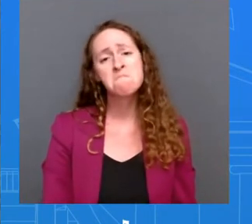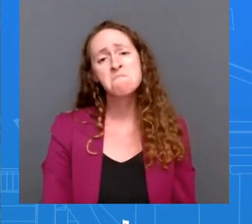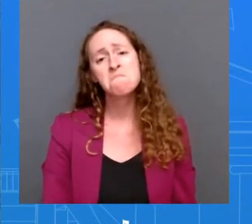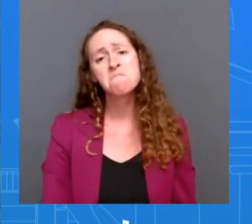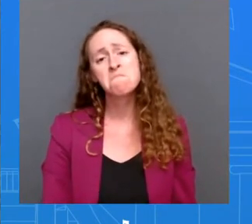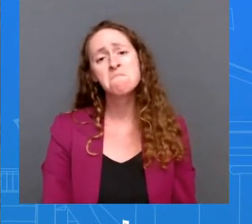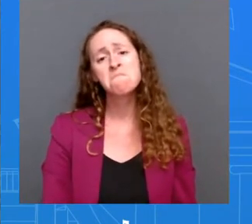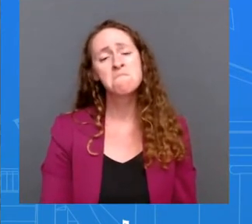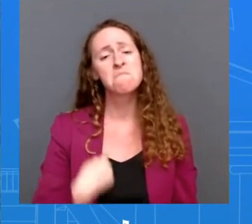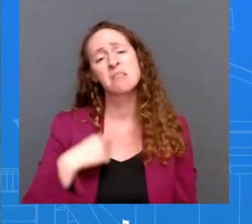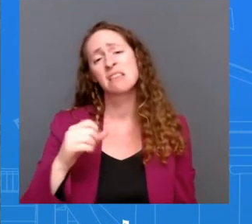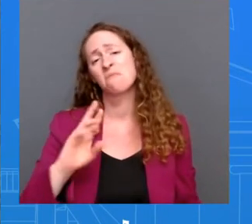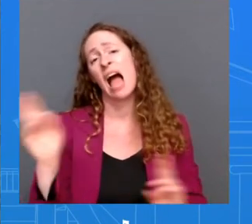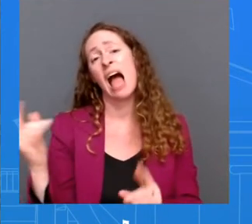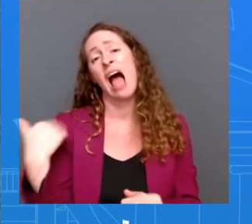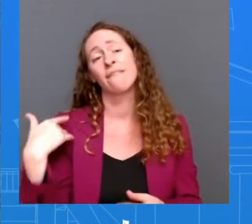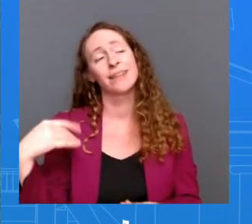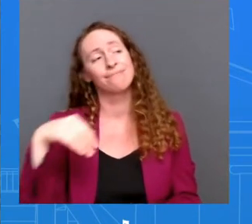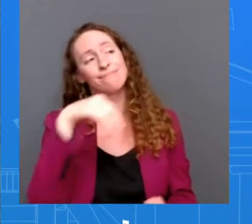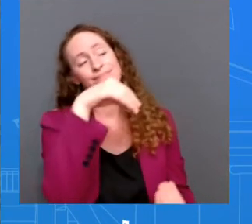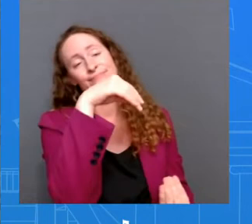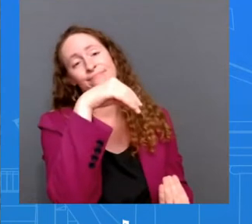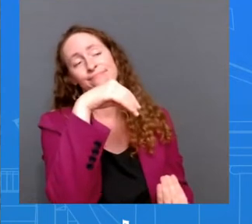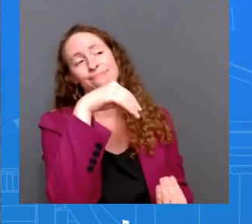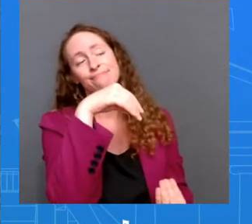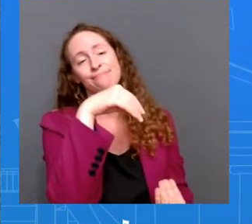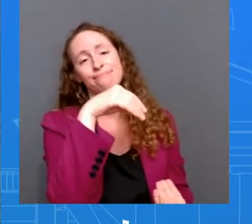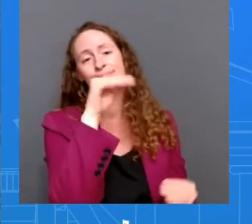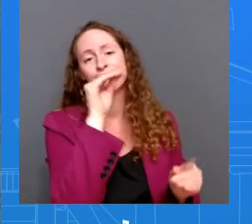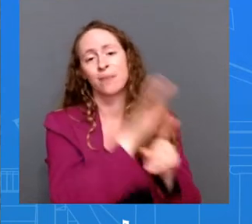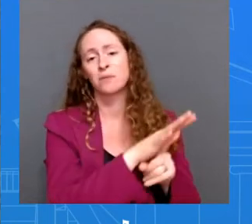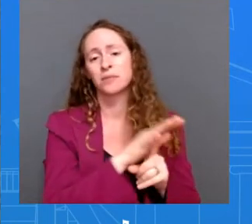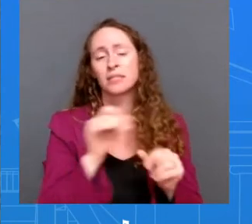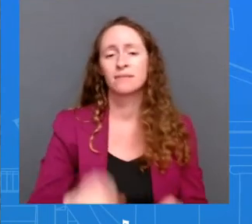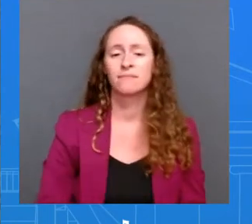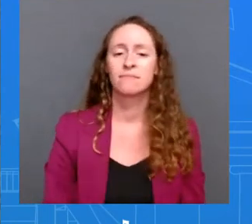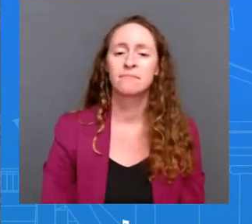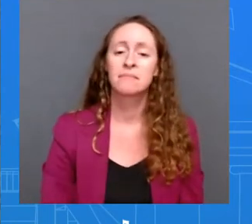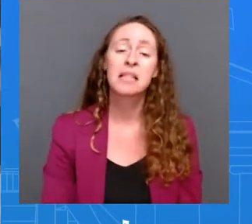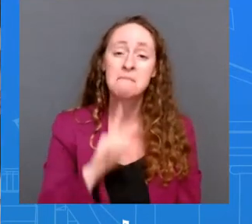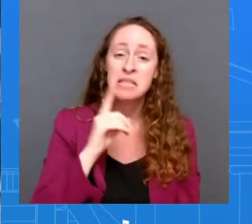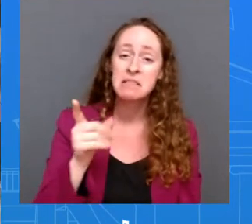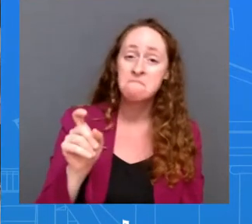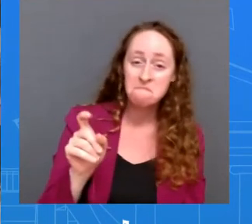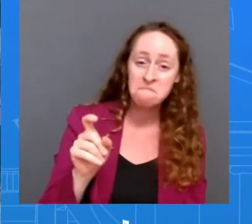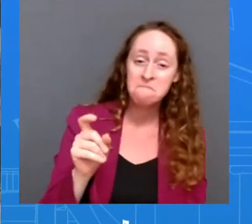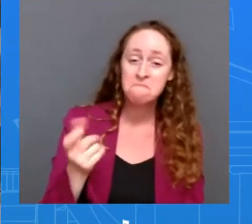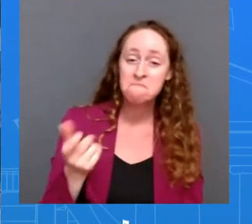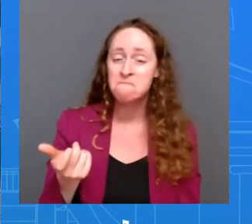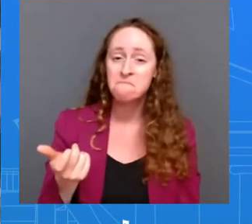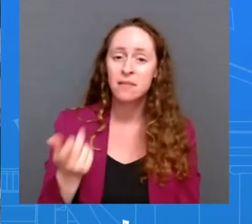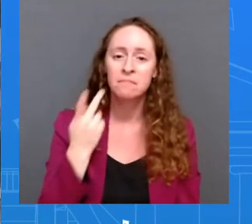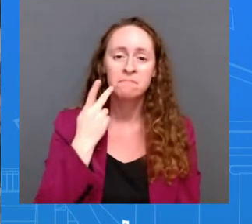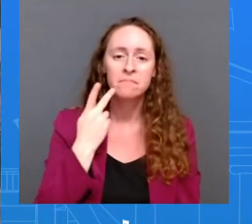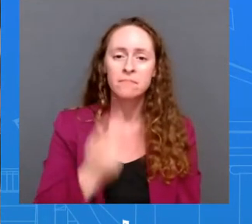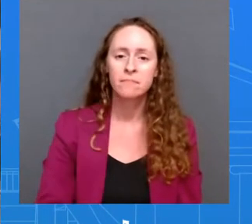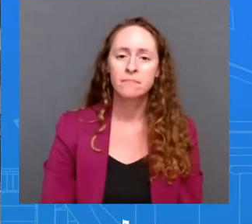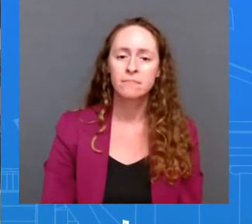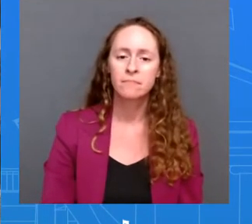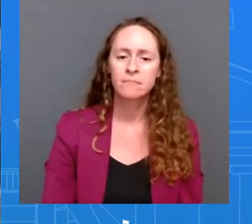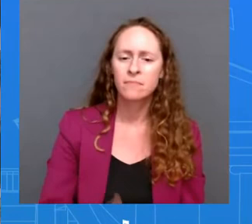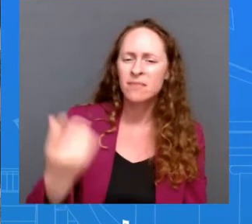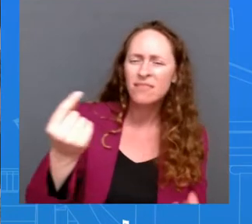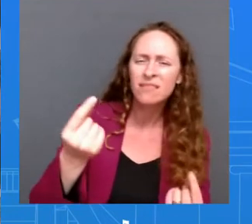at it and know whether it was in fact coming from the munitions that HIMARS fires. Is that what you? Yeah, I kind of meant starting from now, not